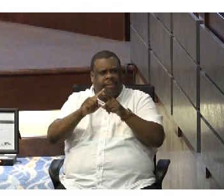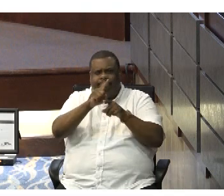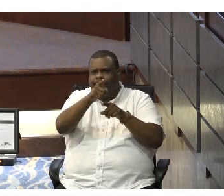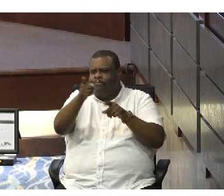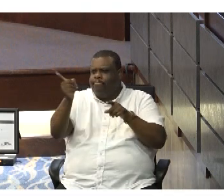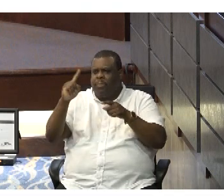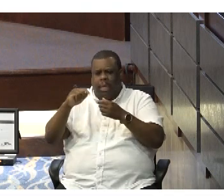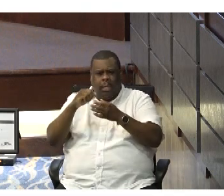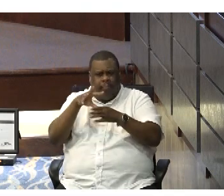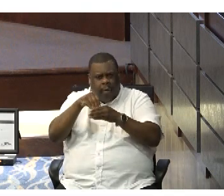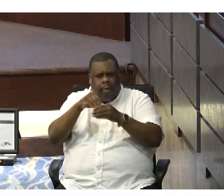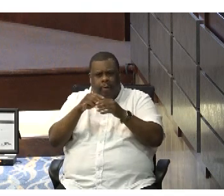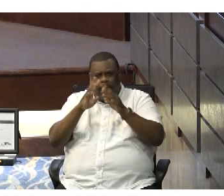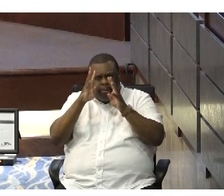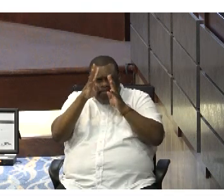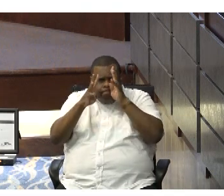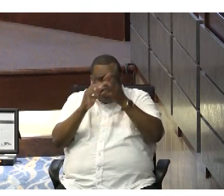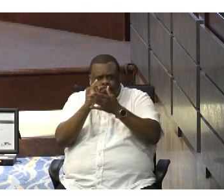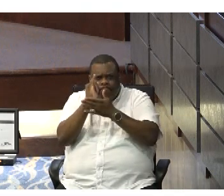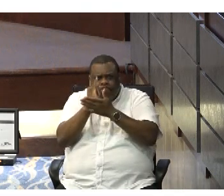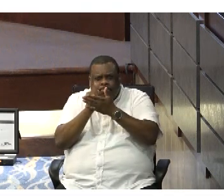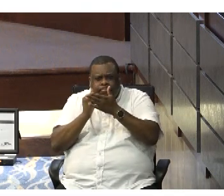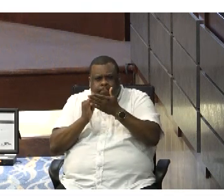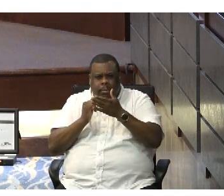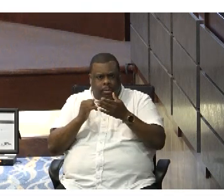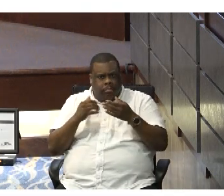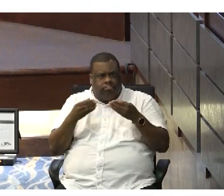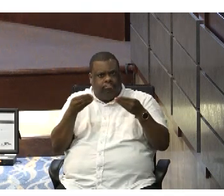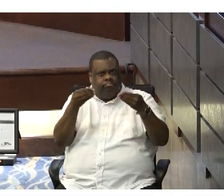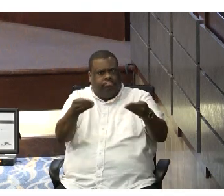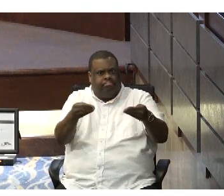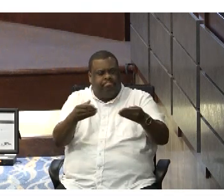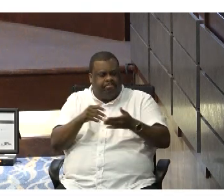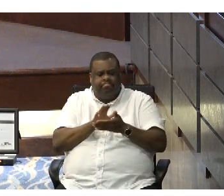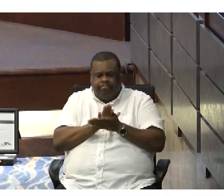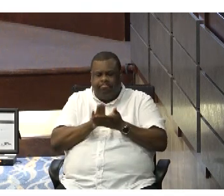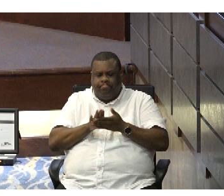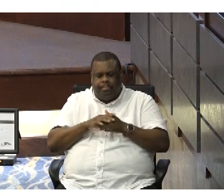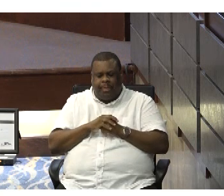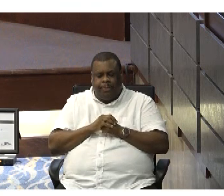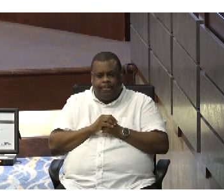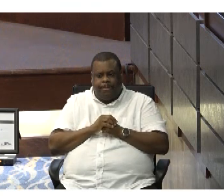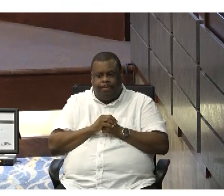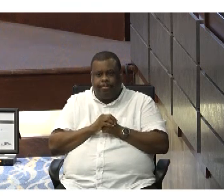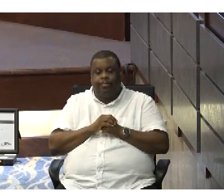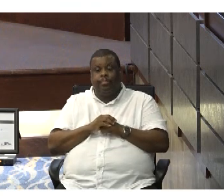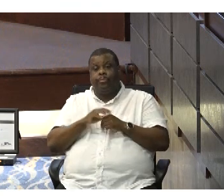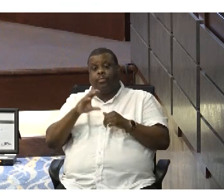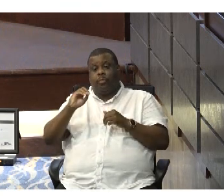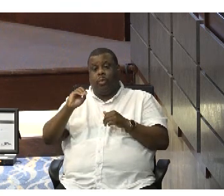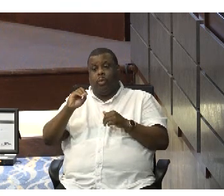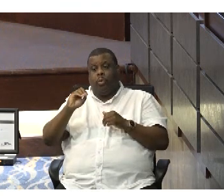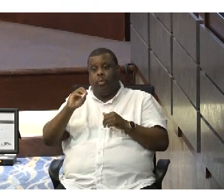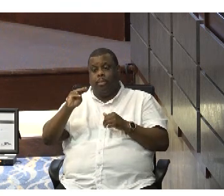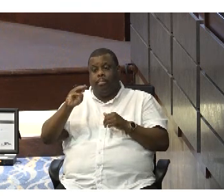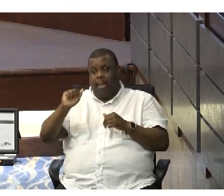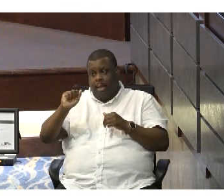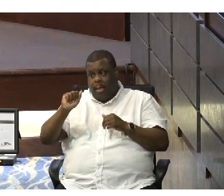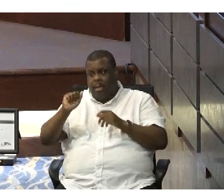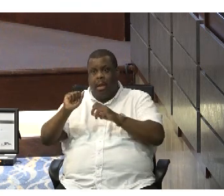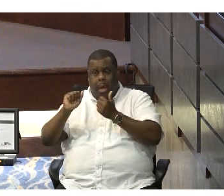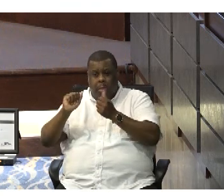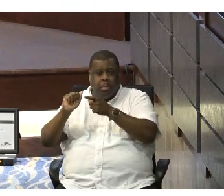project working group was formed that met regularly to refine the renderings that OMA had presented in the competition, update the